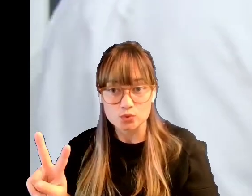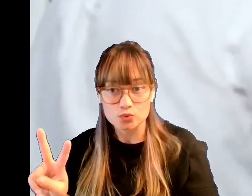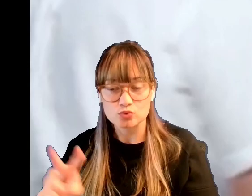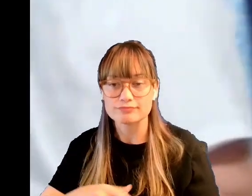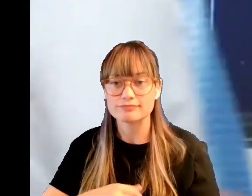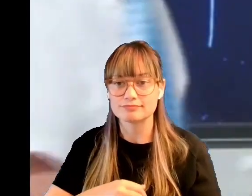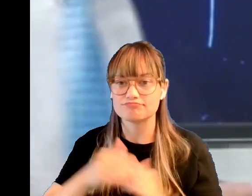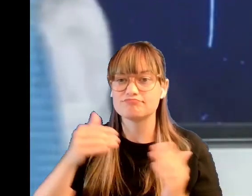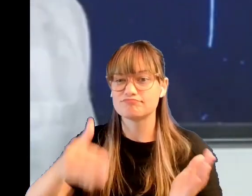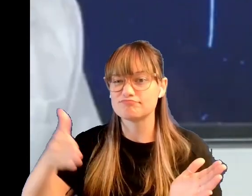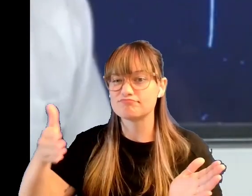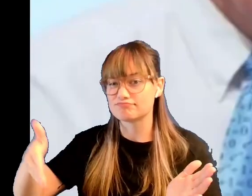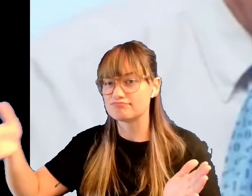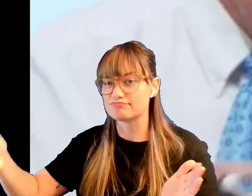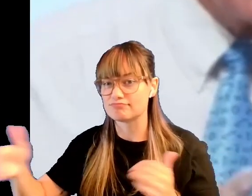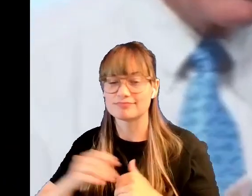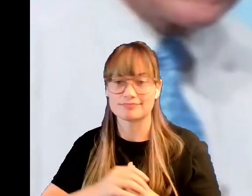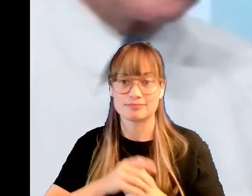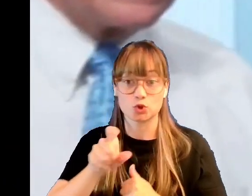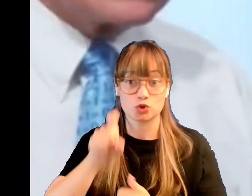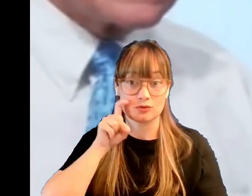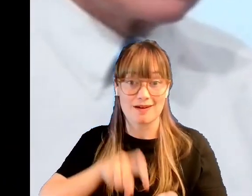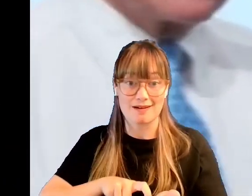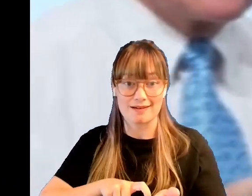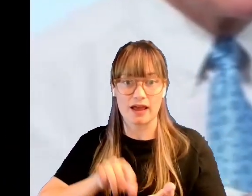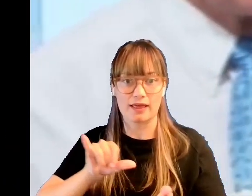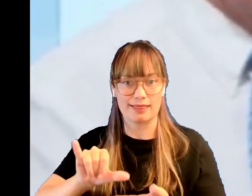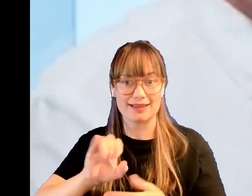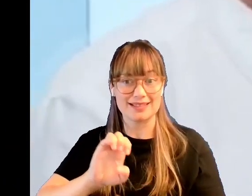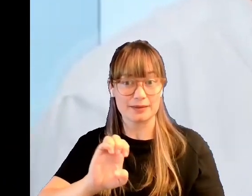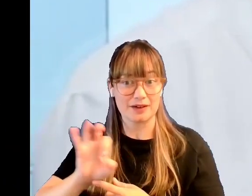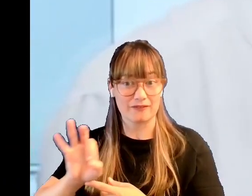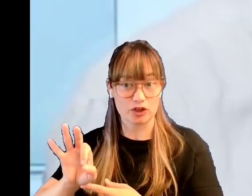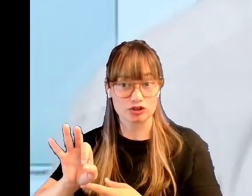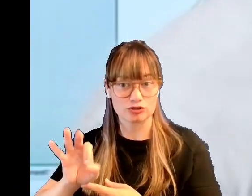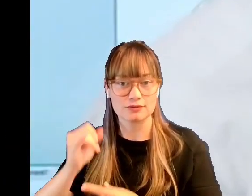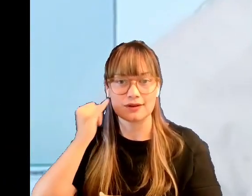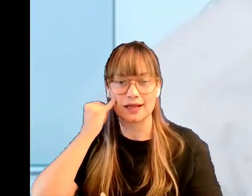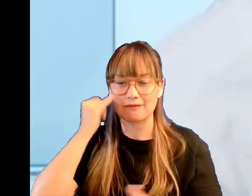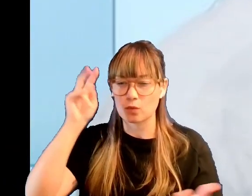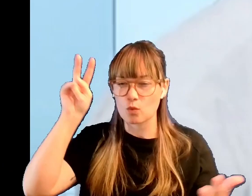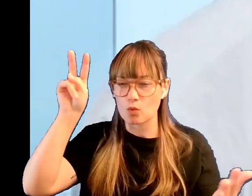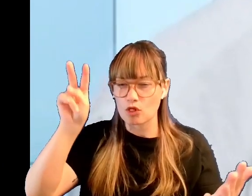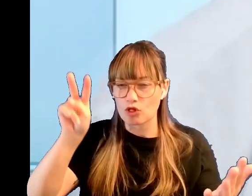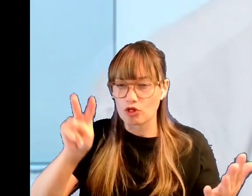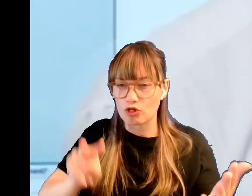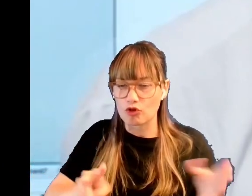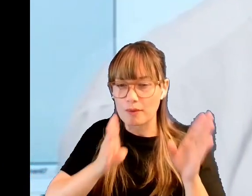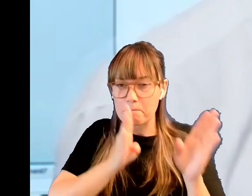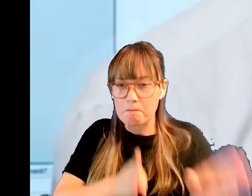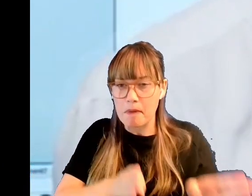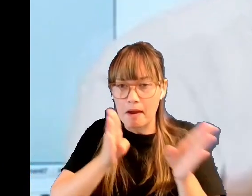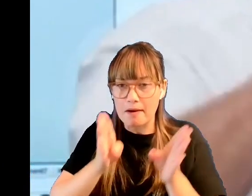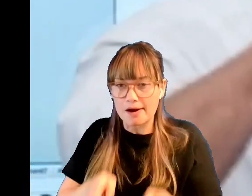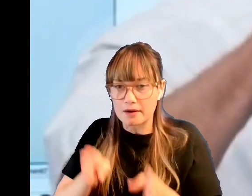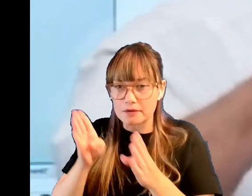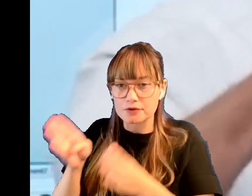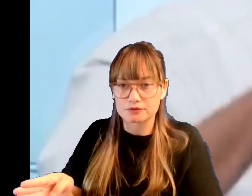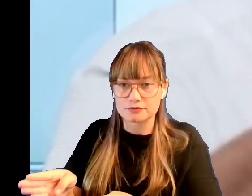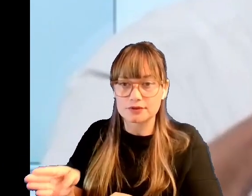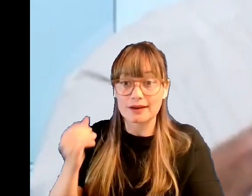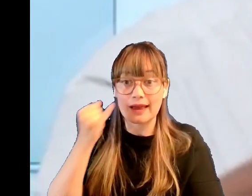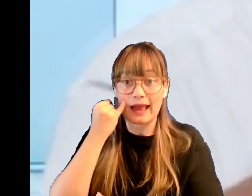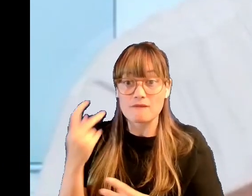2 is 24, and so forth. So you can recognize exponential functions if you just take a look at the pattern here, and